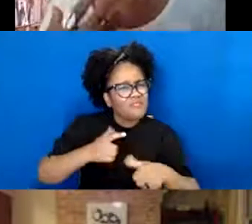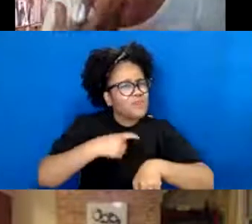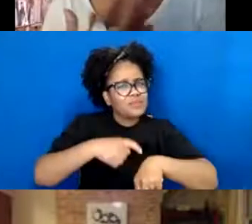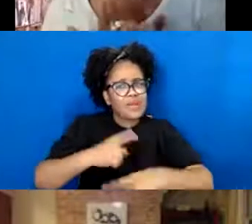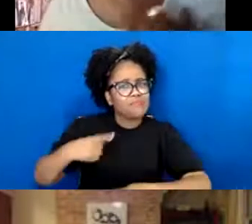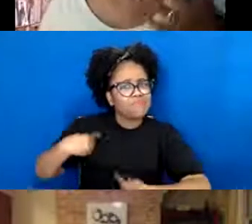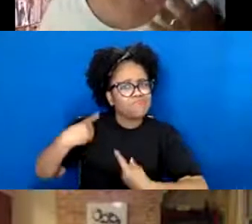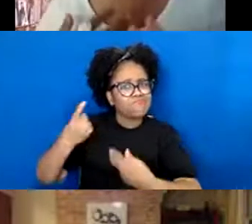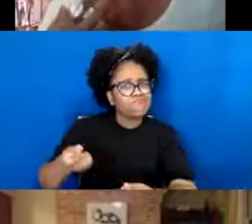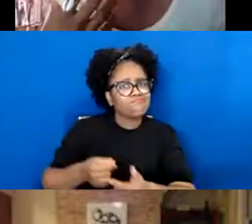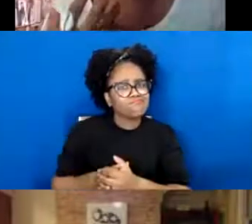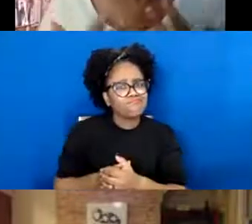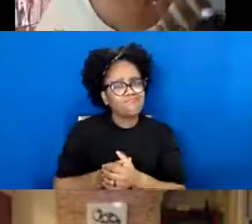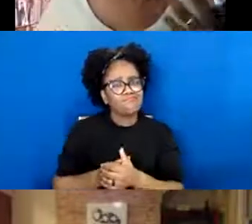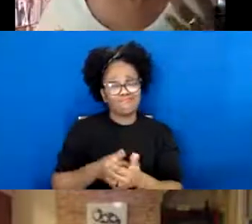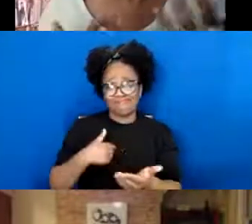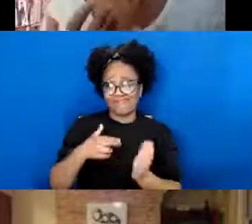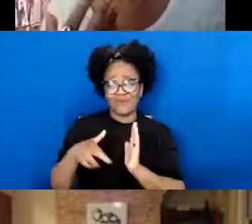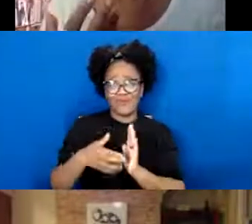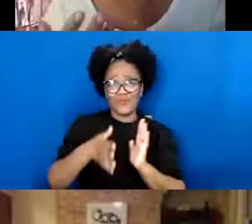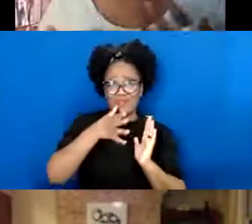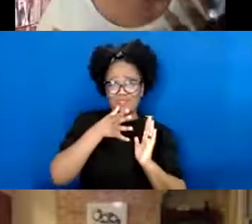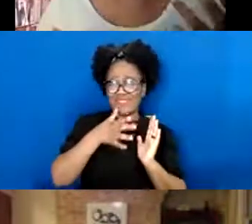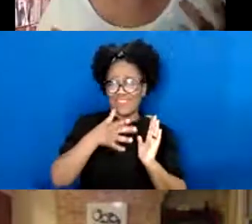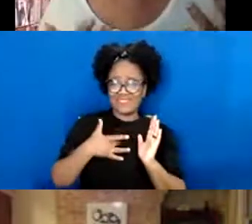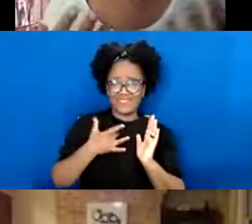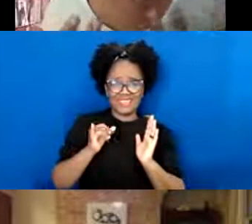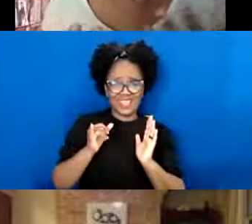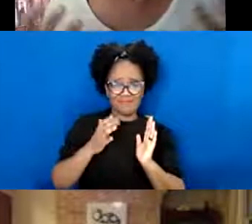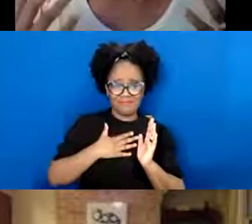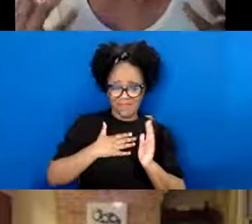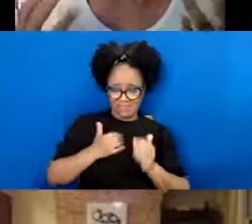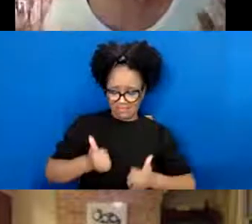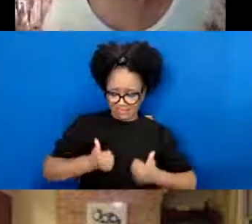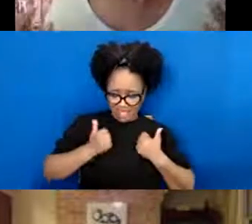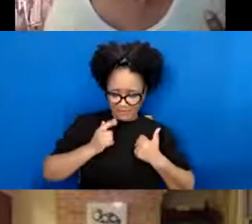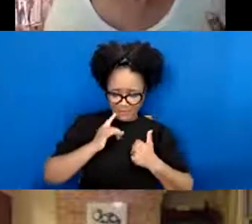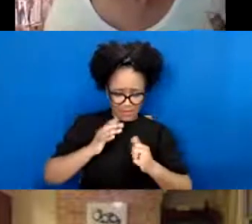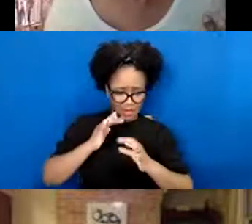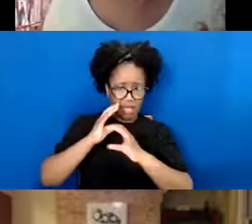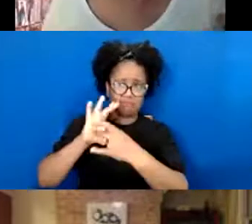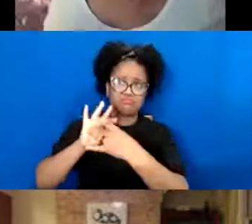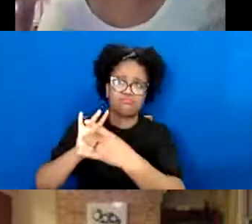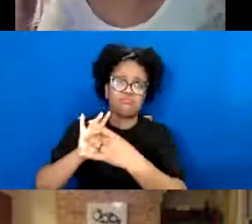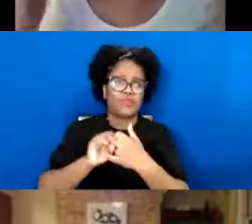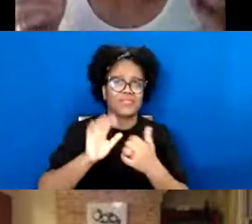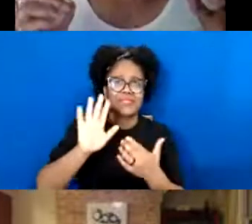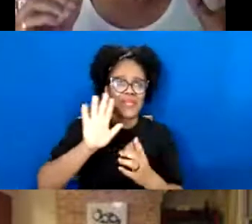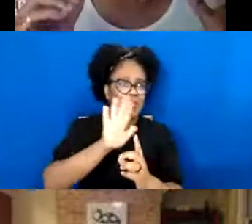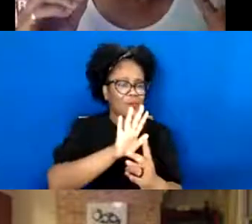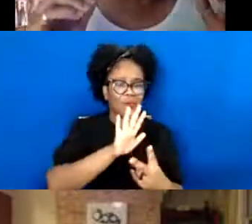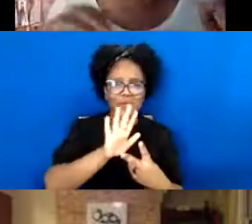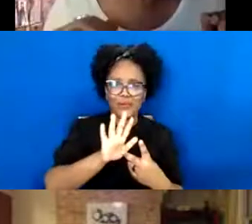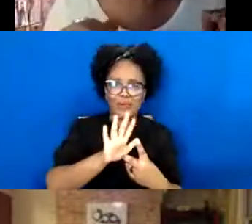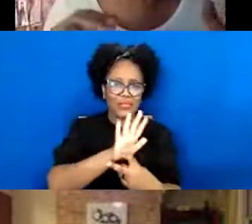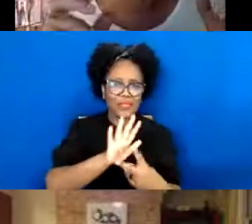mother, I feel like I'm always just like soaked in their whole life essence, even now. But now that